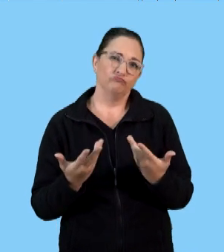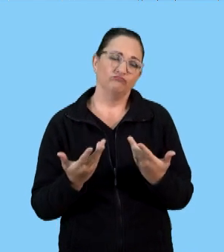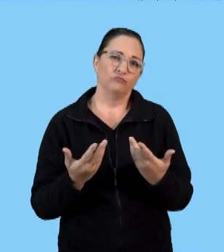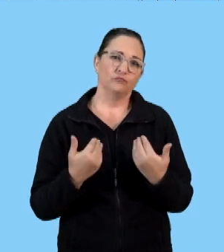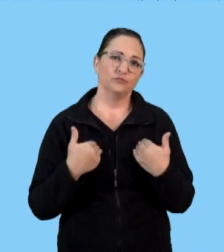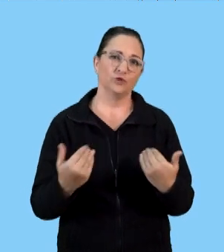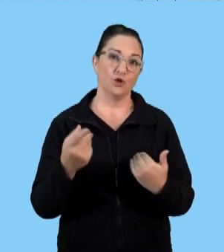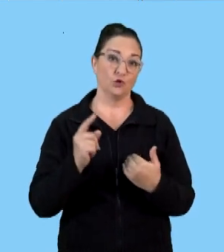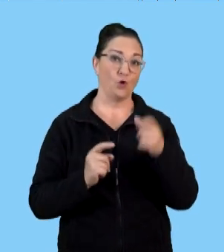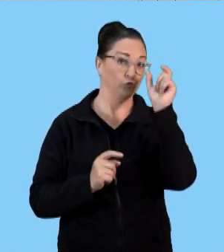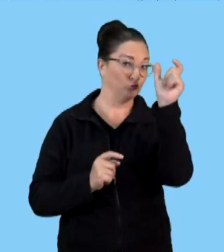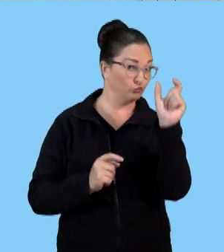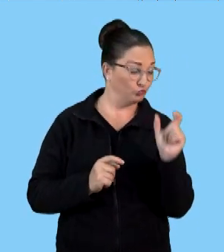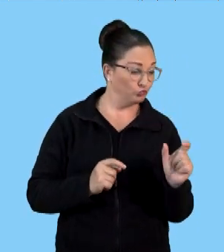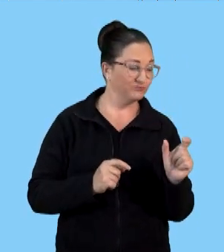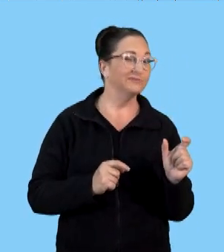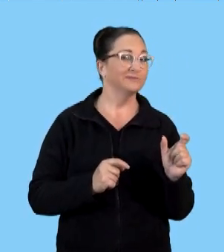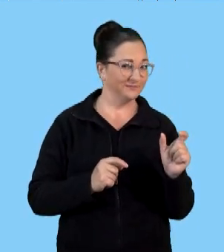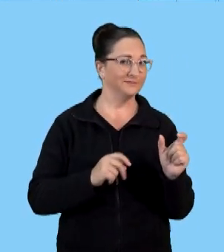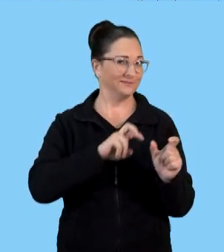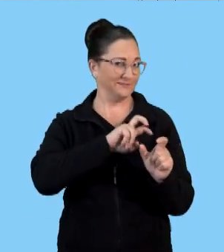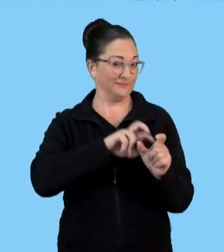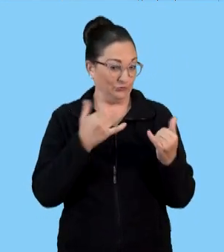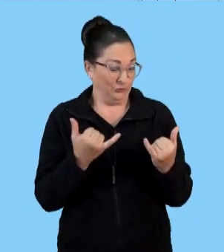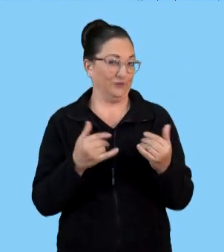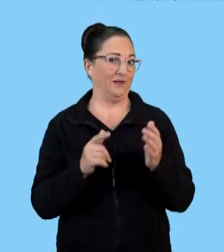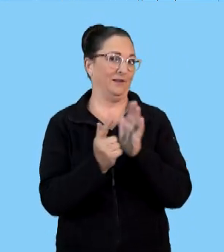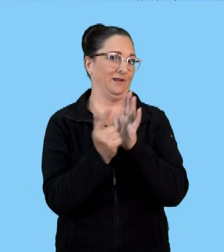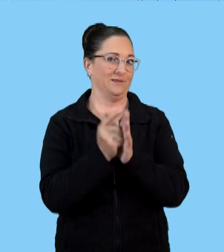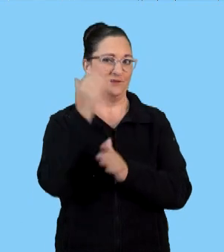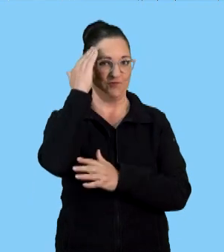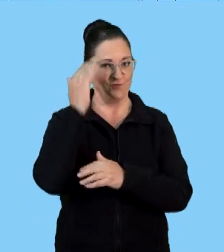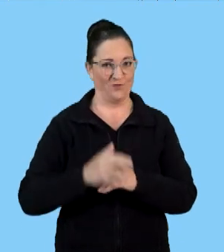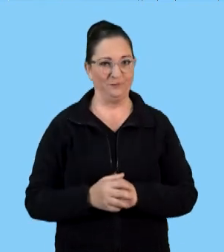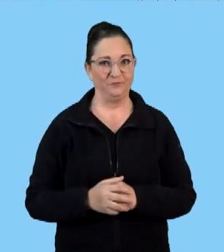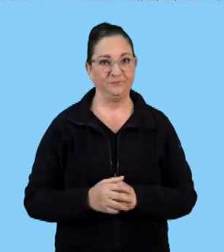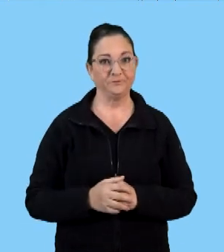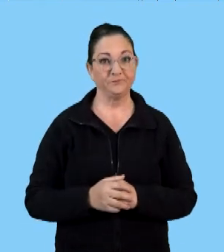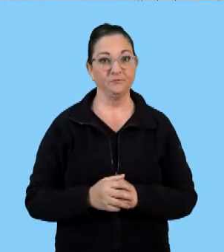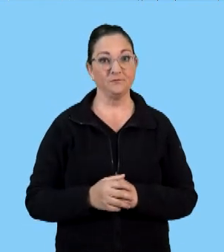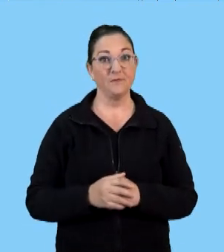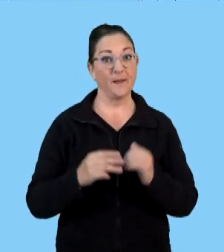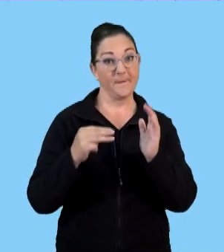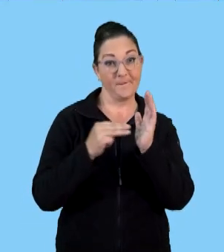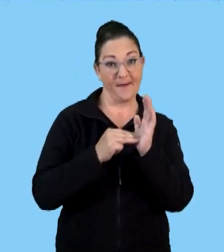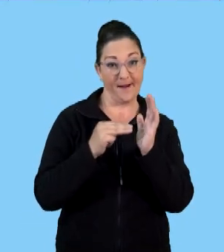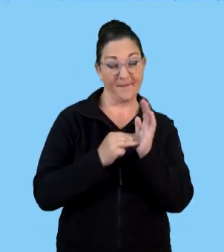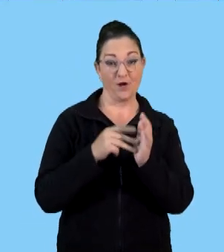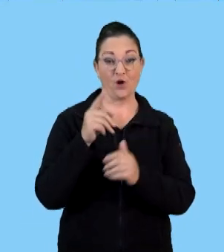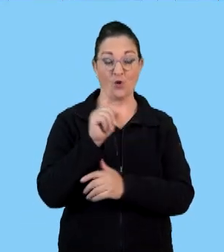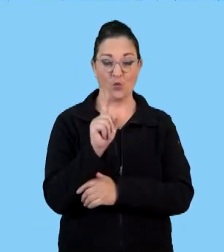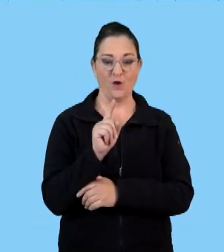some terminology, okay, that goes hand in hand with today's lesson. I've indicated here that a map is